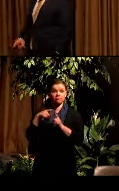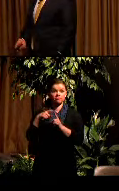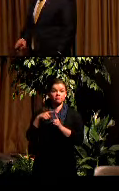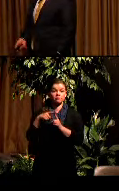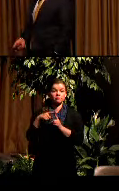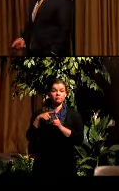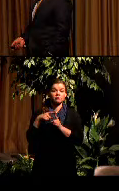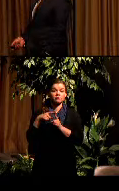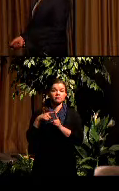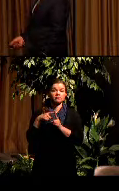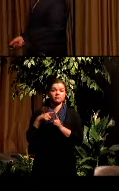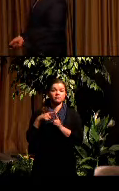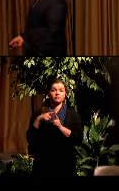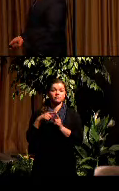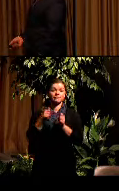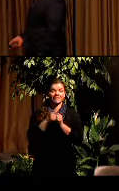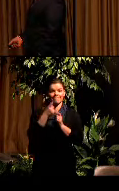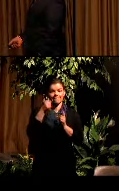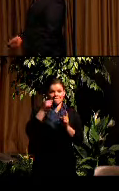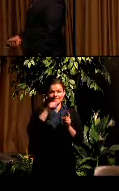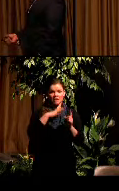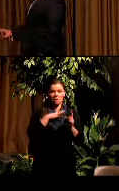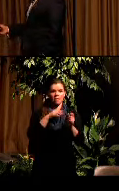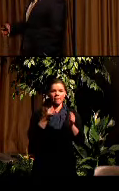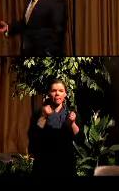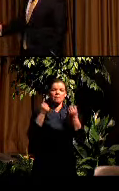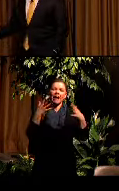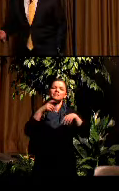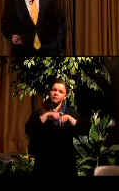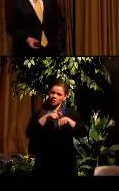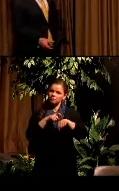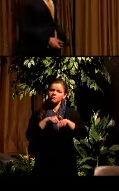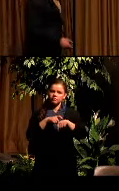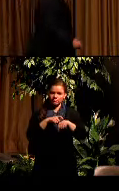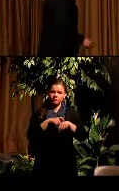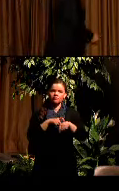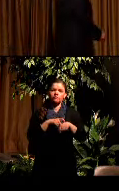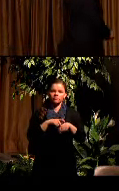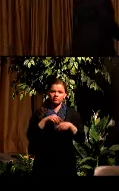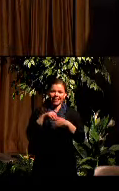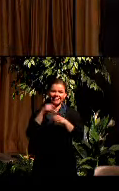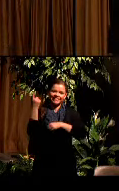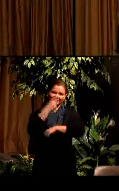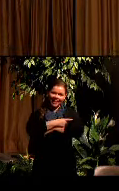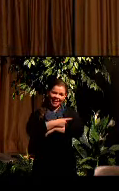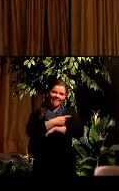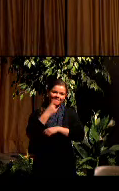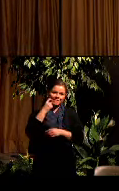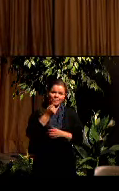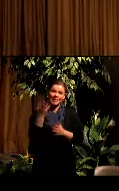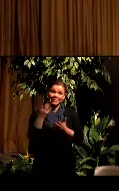multiple times in a day and over several weeks.